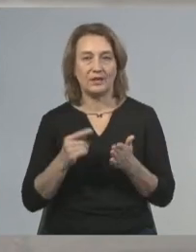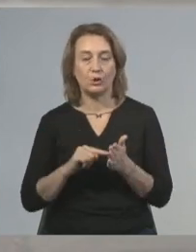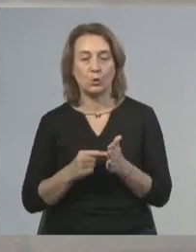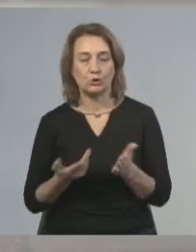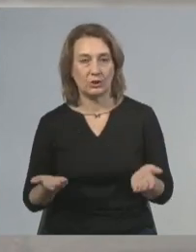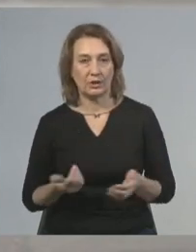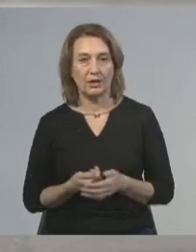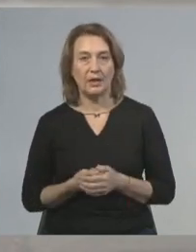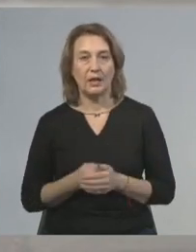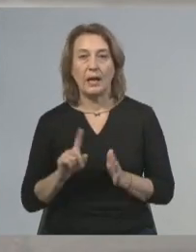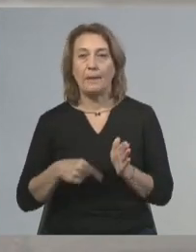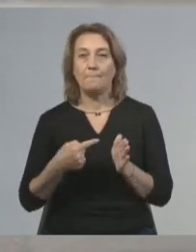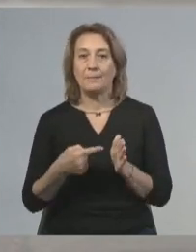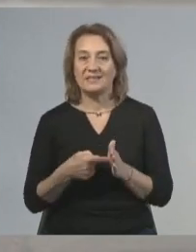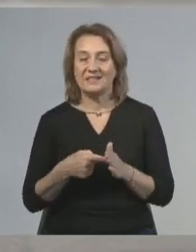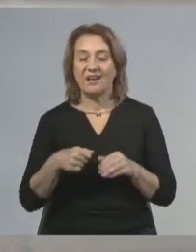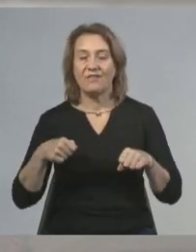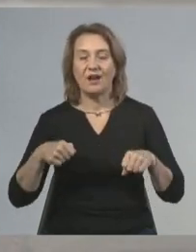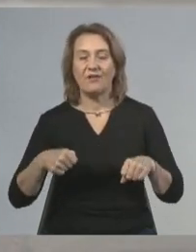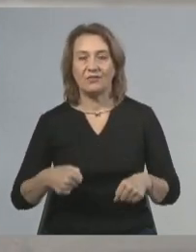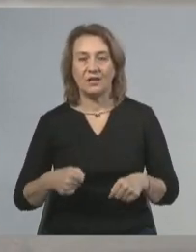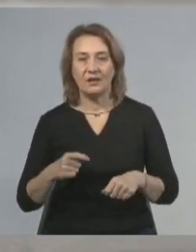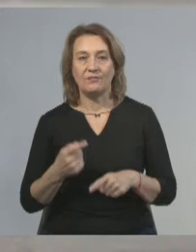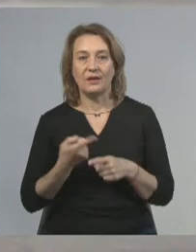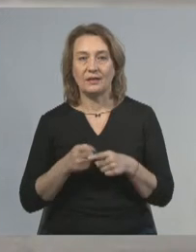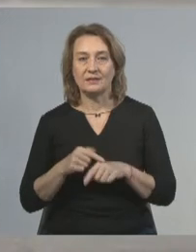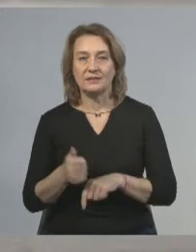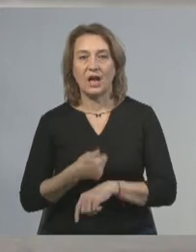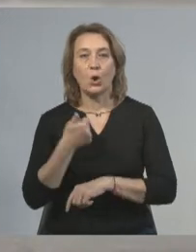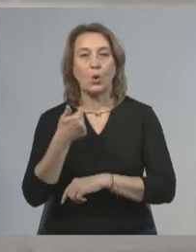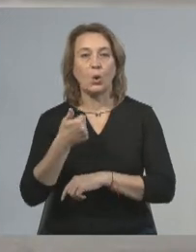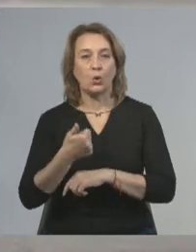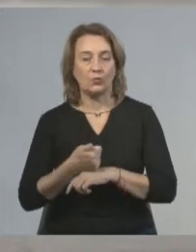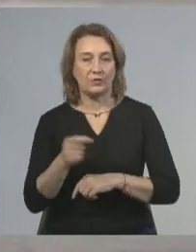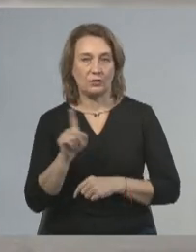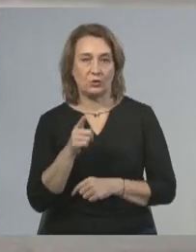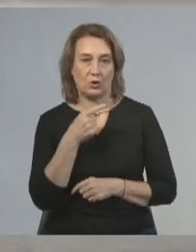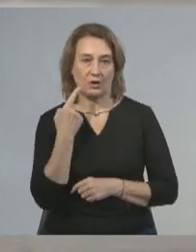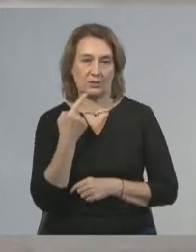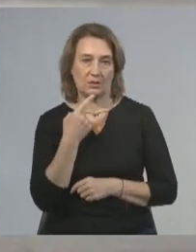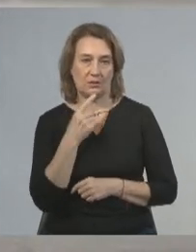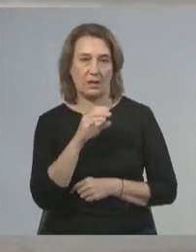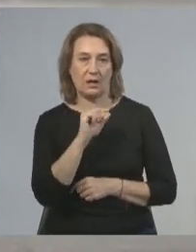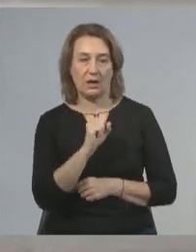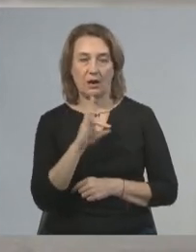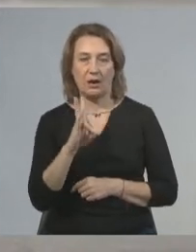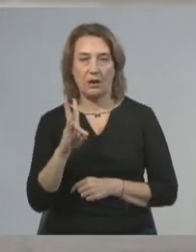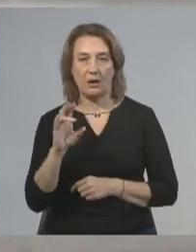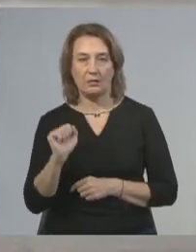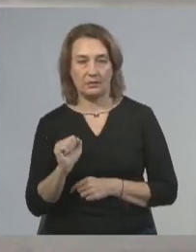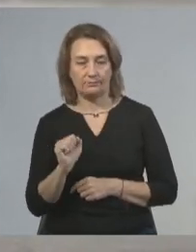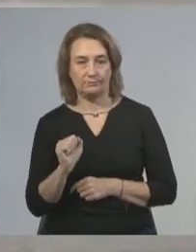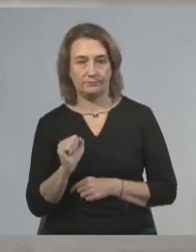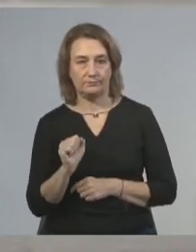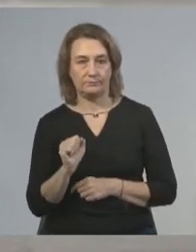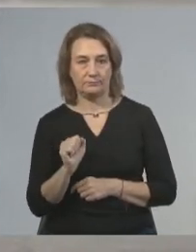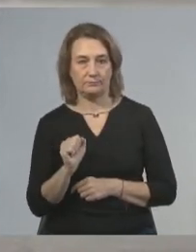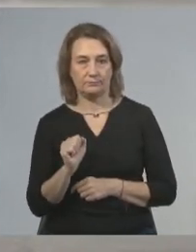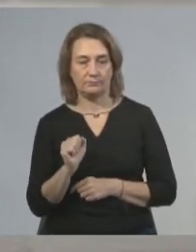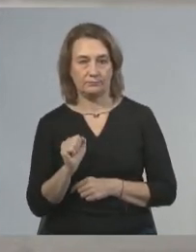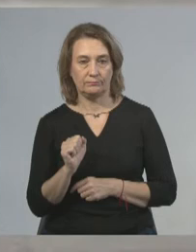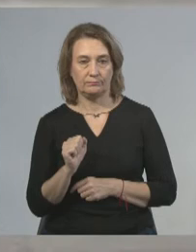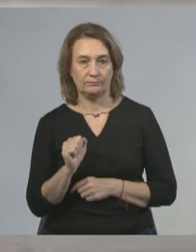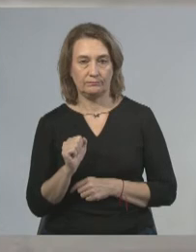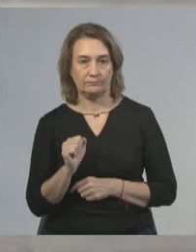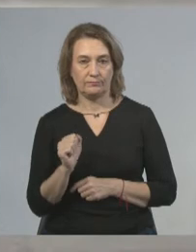now it's a bit complicated the problem is so that the local authorities of the local government this is what